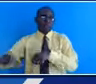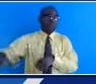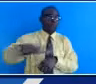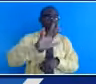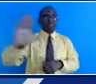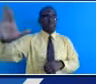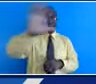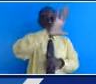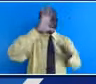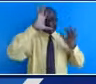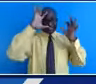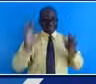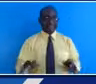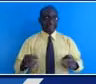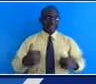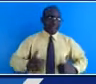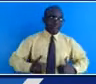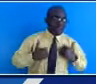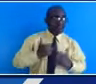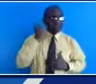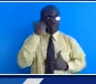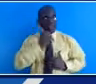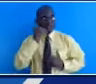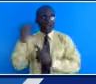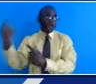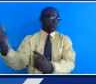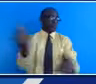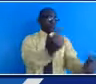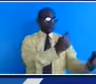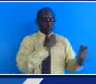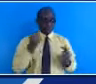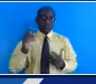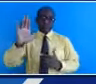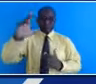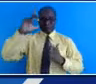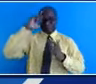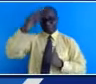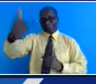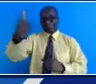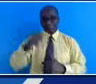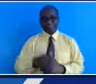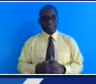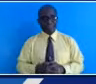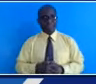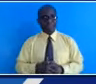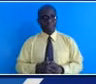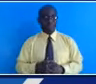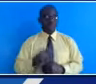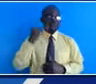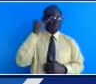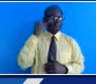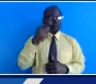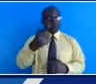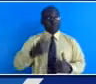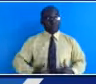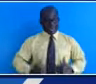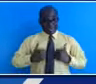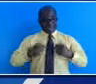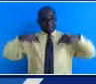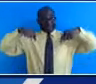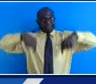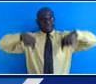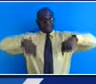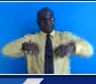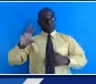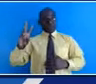on your corporate career, you travel in the country, you come home to your suburban town, it's a nice town, you don't see any problems with it, you're worrying about living your life